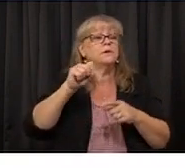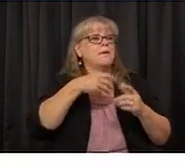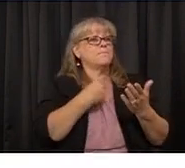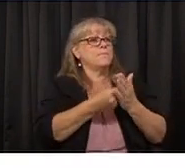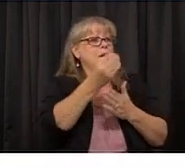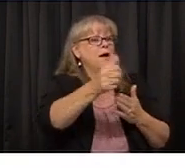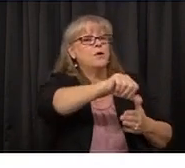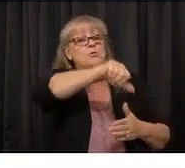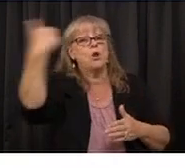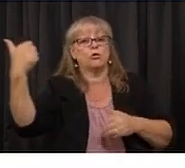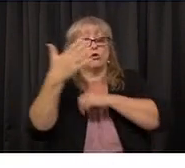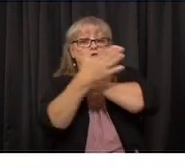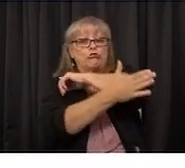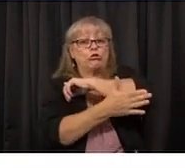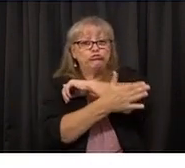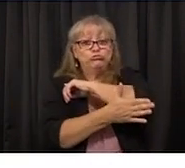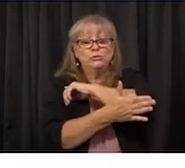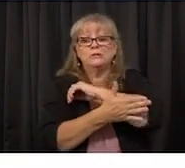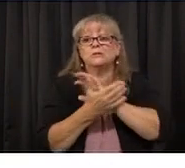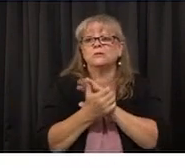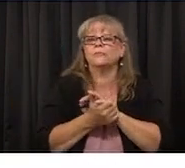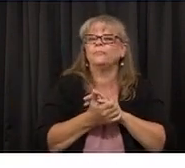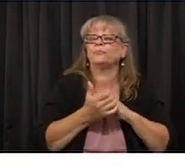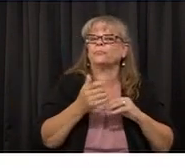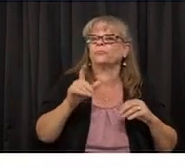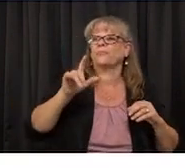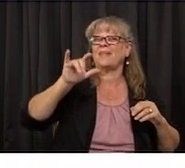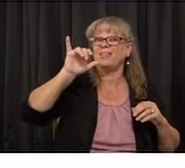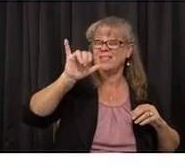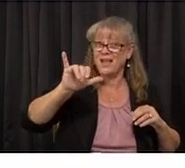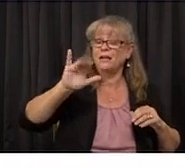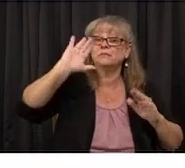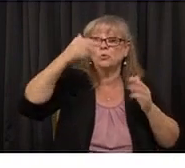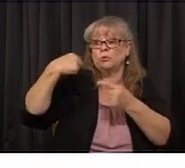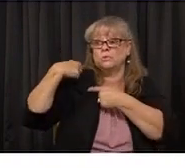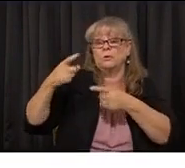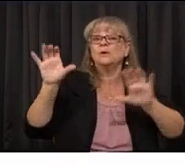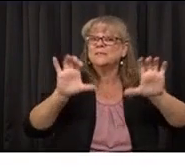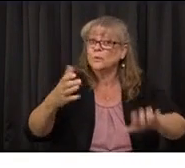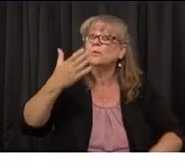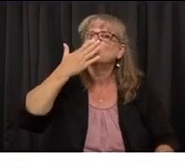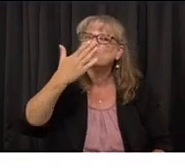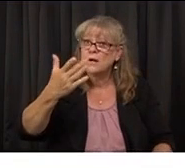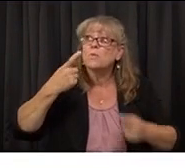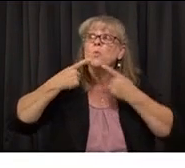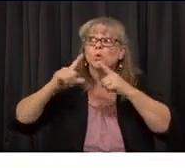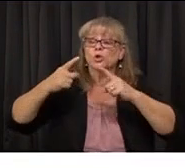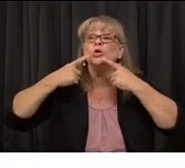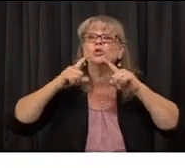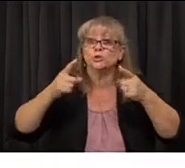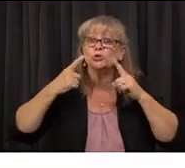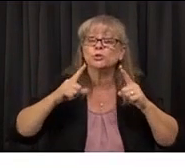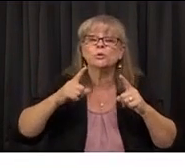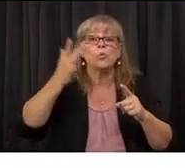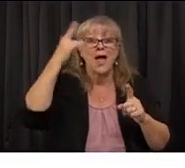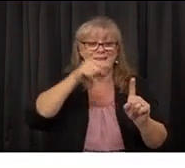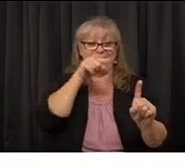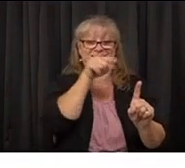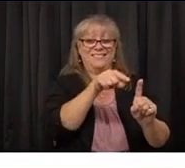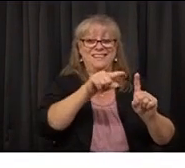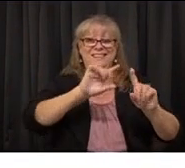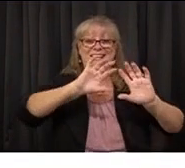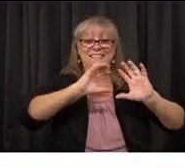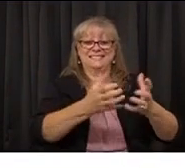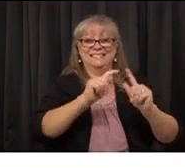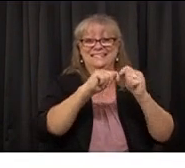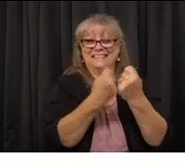supply chain, and accomplishing that has been a great achievement of the team in Colorado. And we can never be